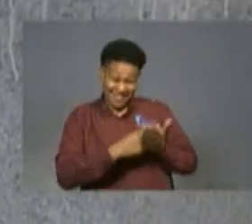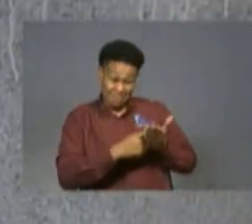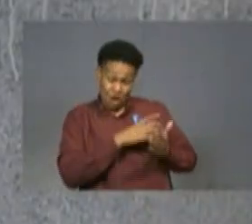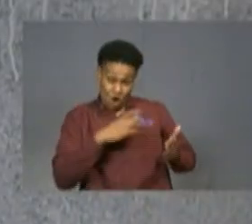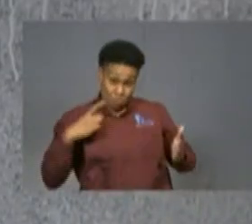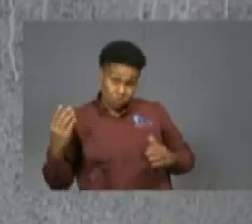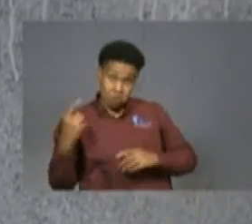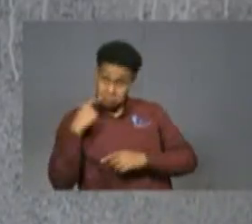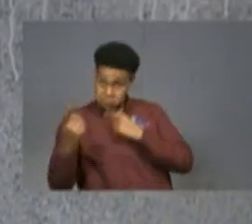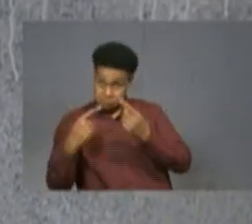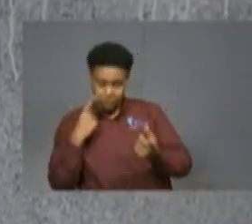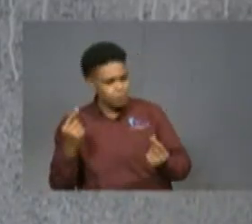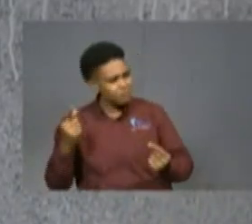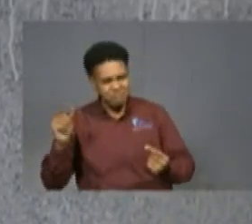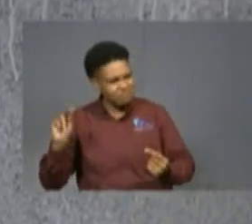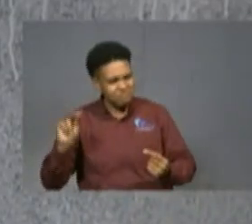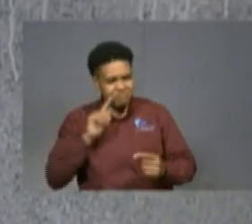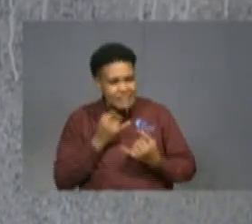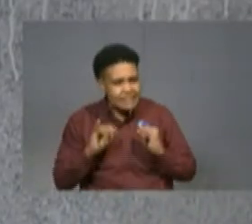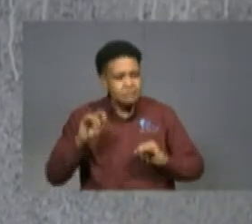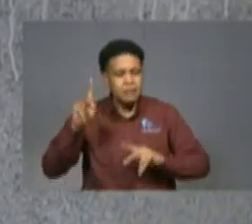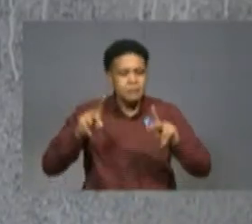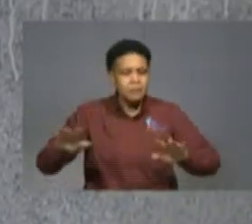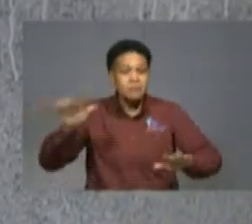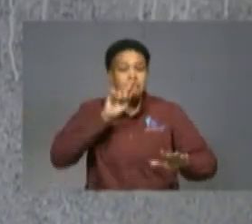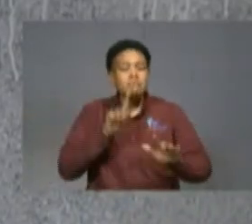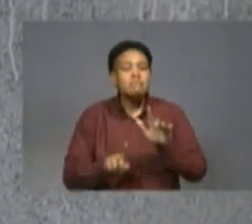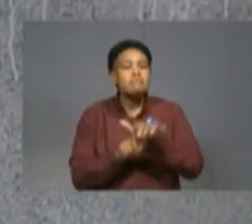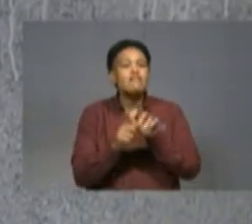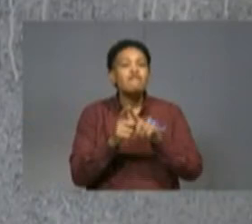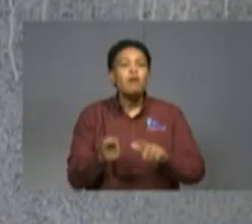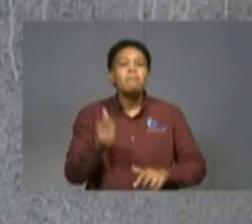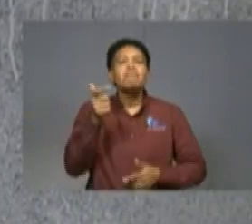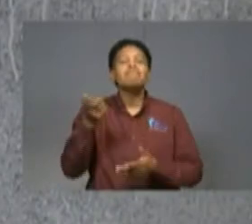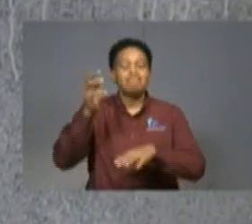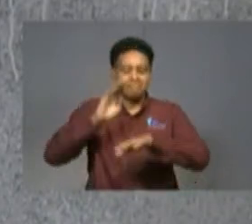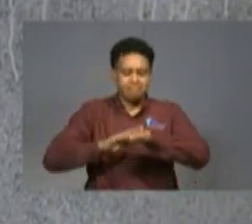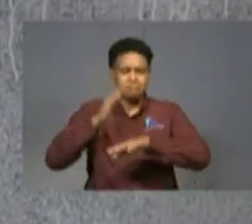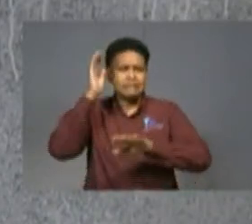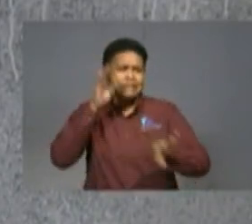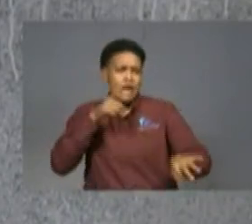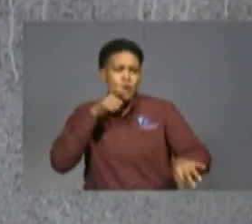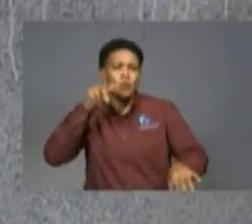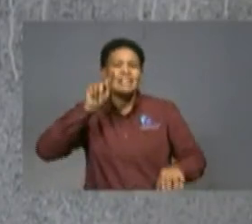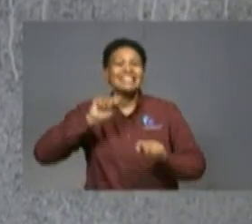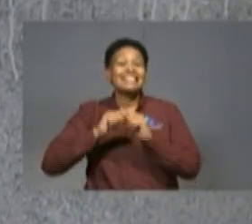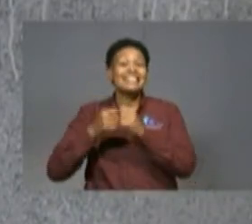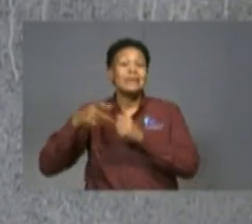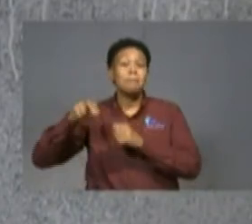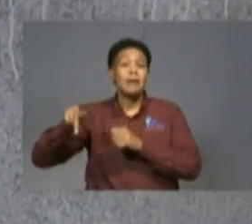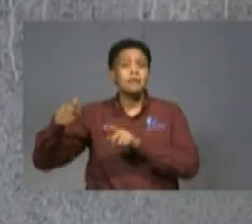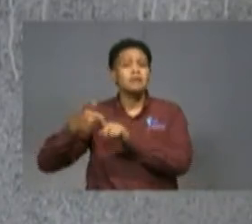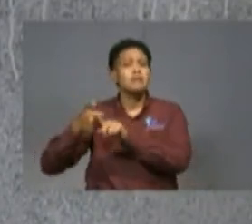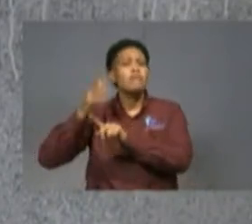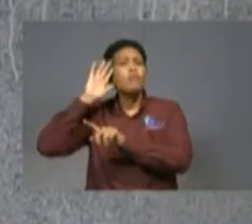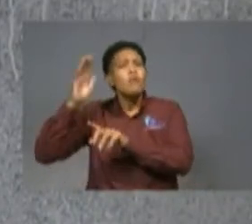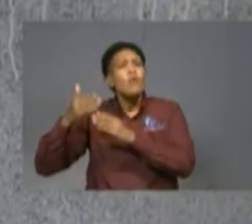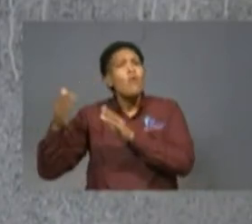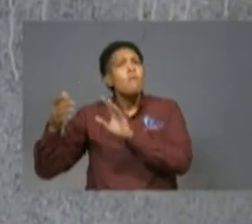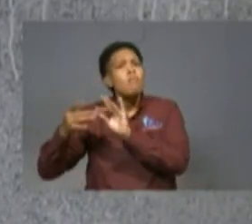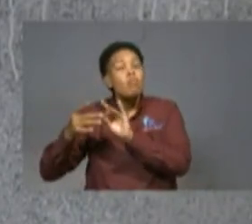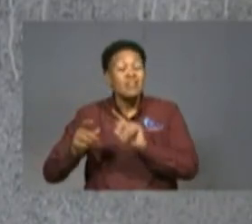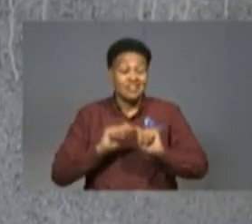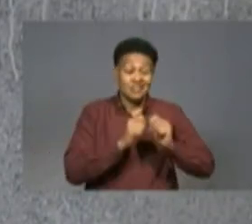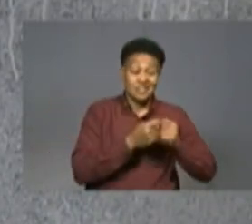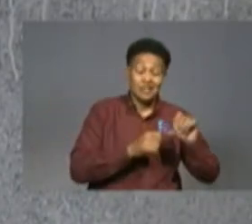any way. Arising from a coin toss, Team PNP will make the opening statement, while Team